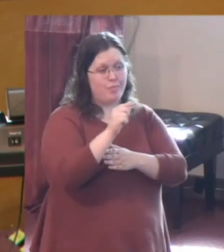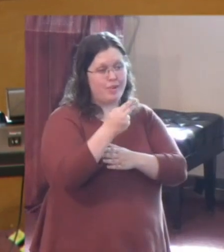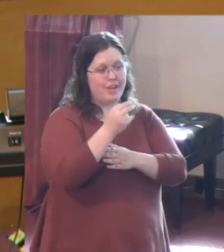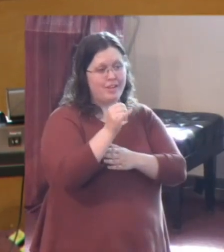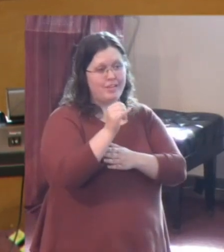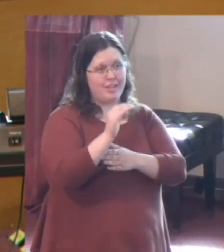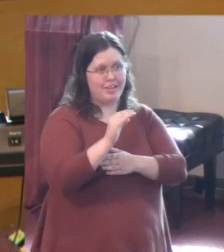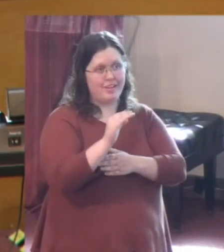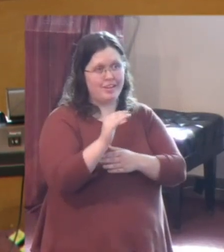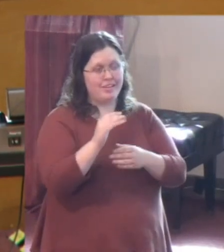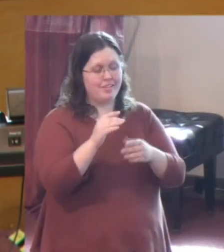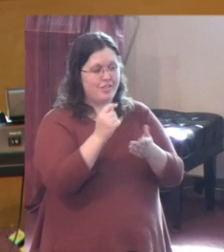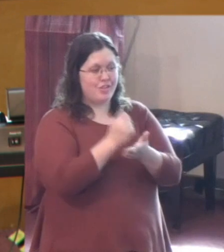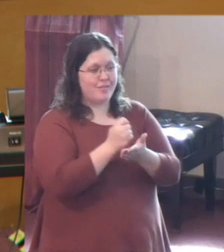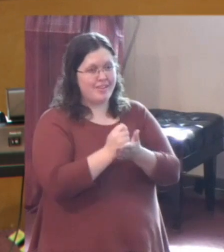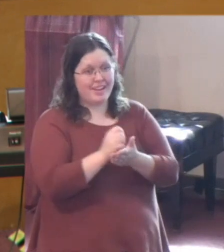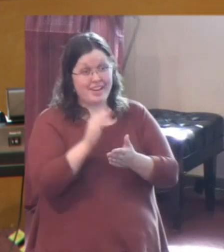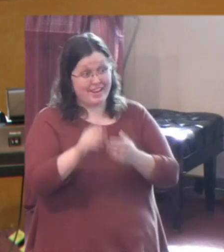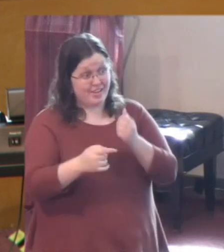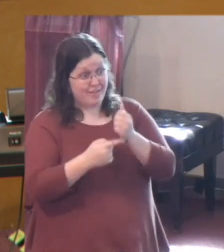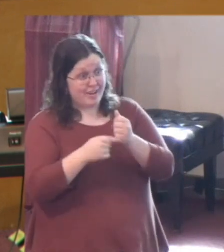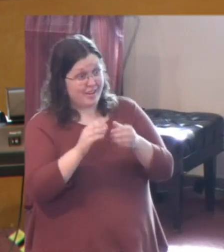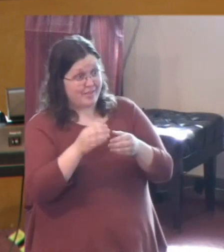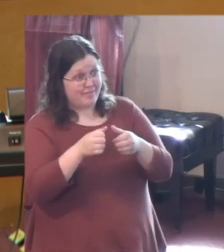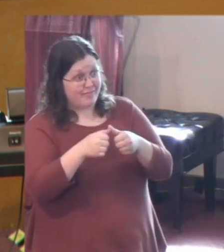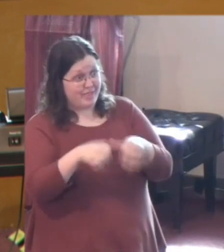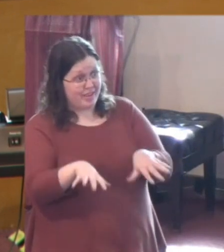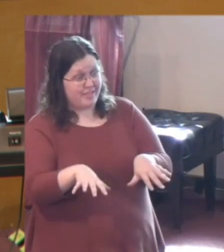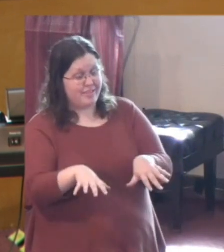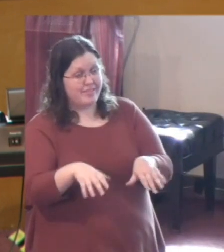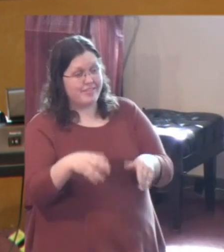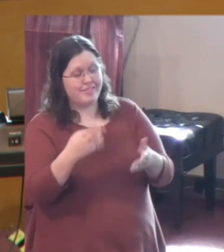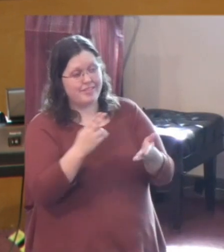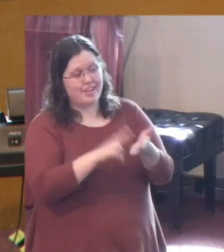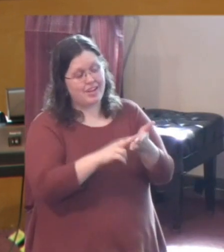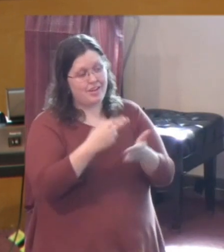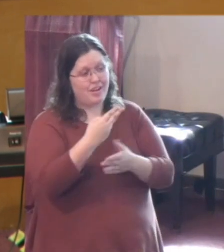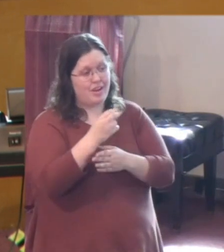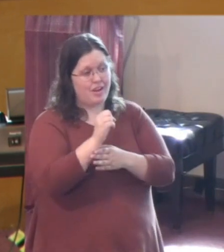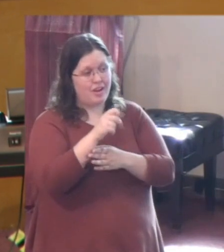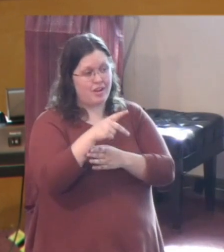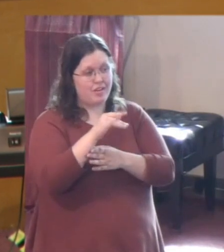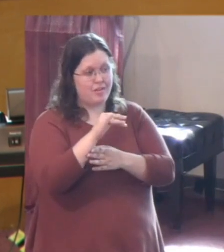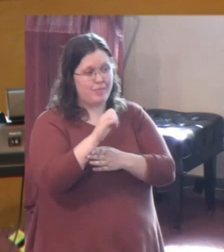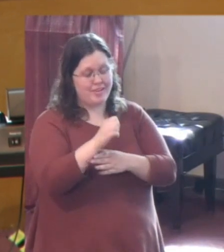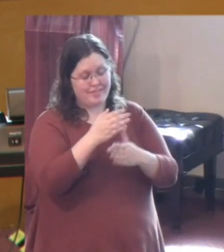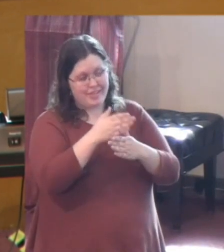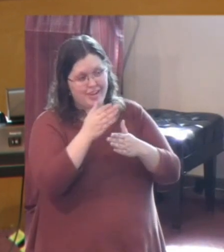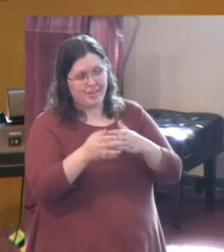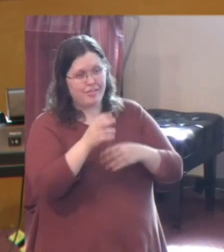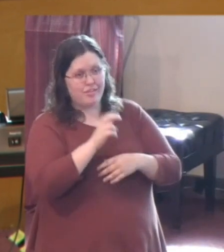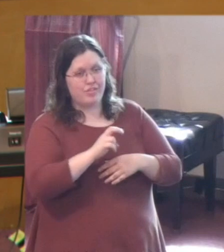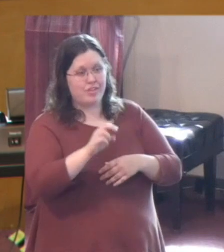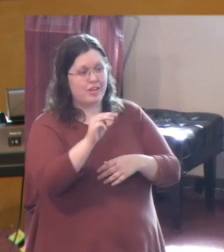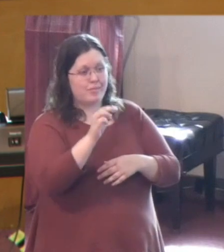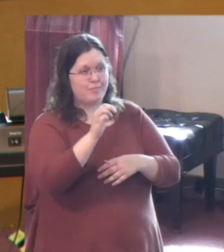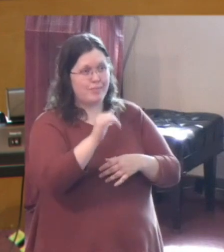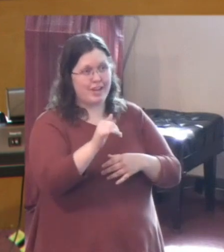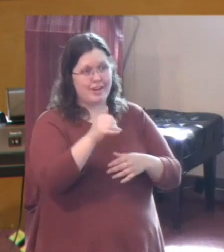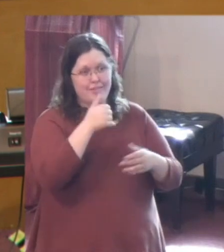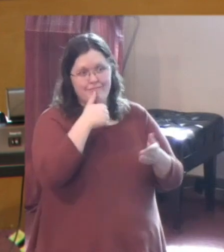his rectum, he signed up with hospice for the end of his journey. And in May, he wrote this to